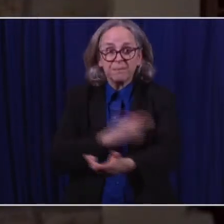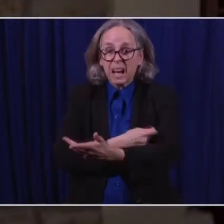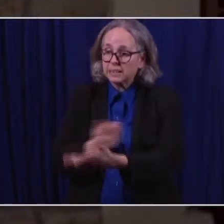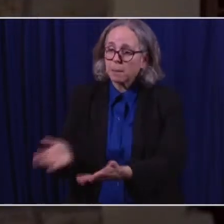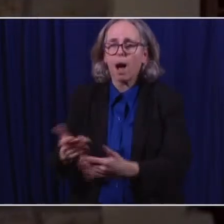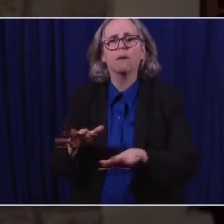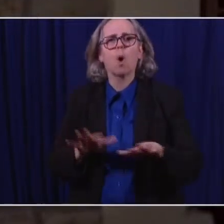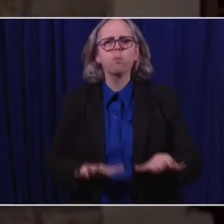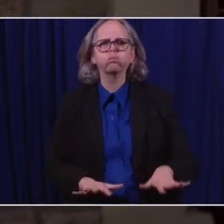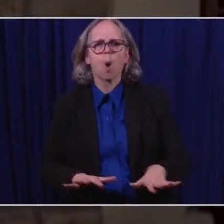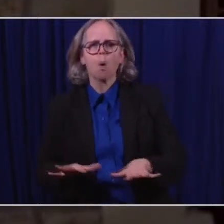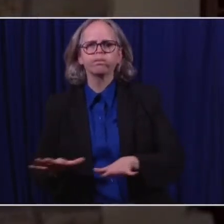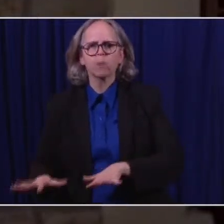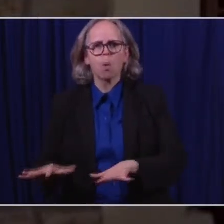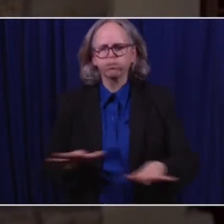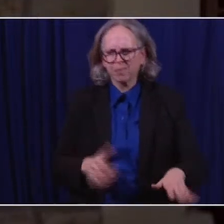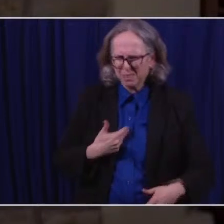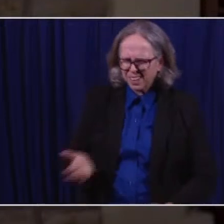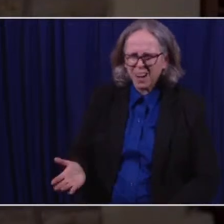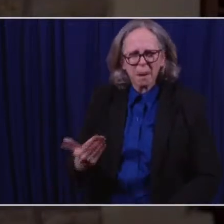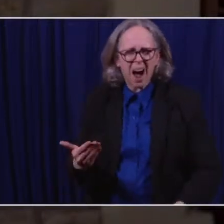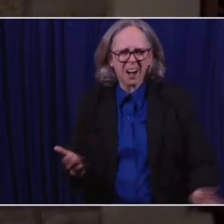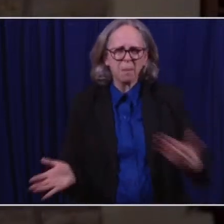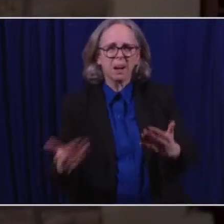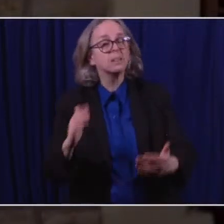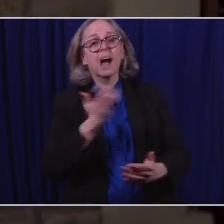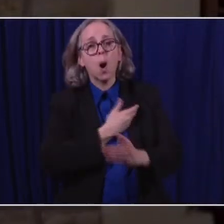is to